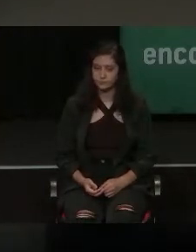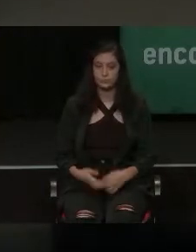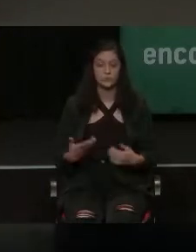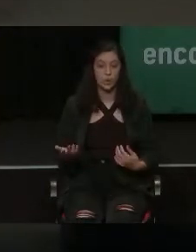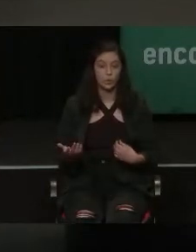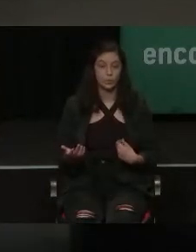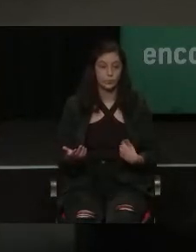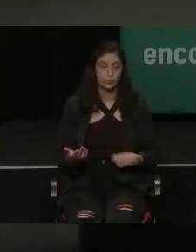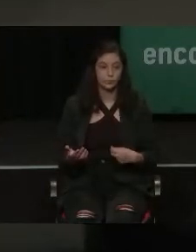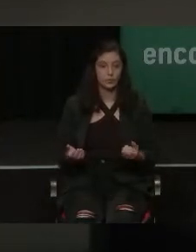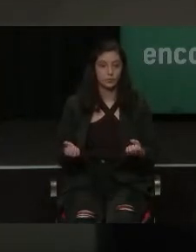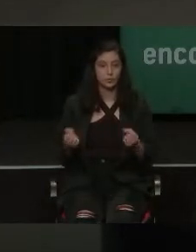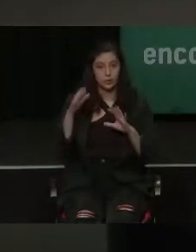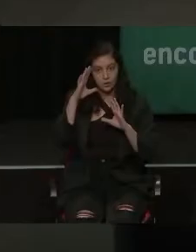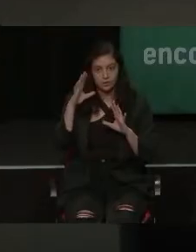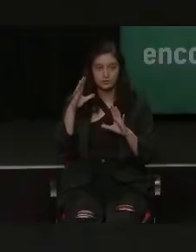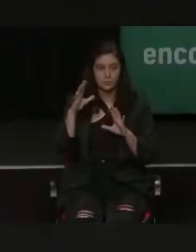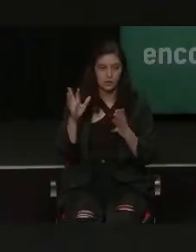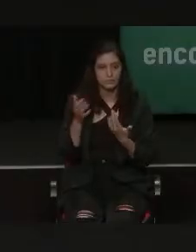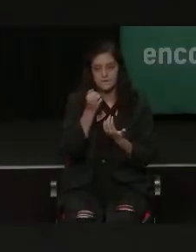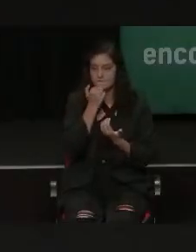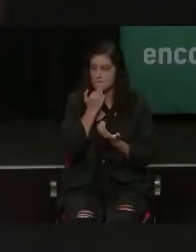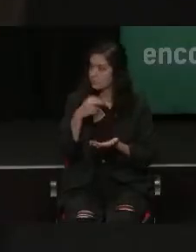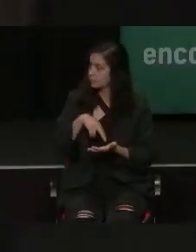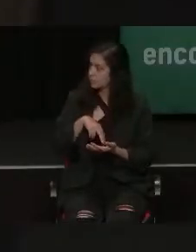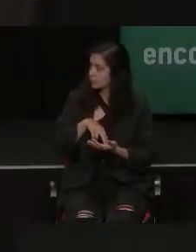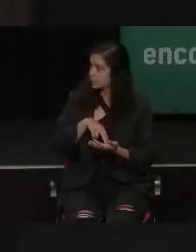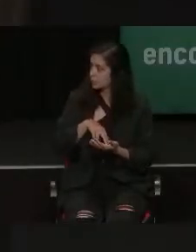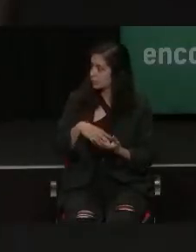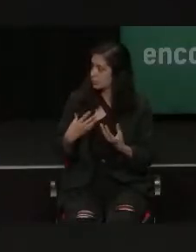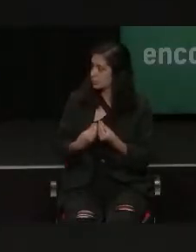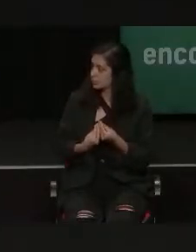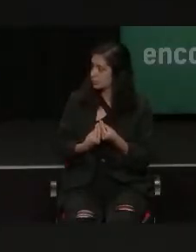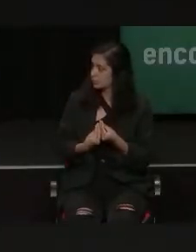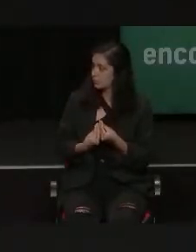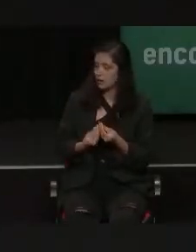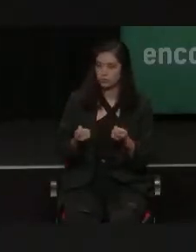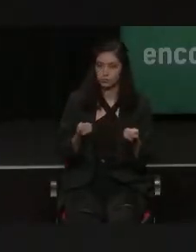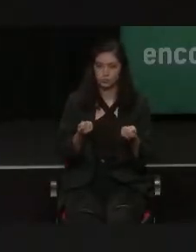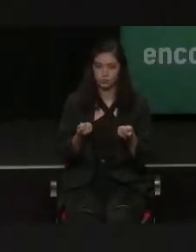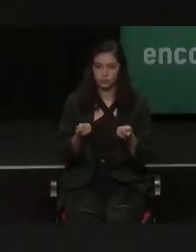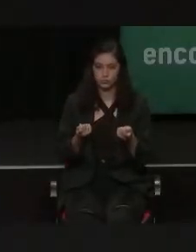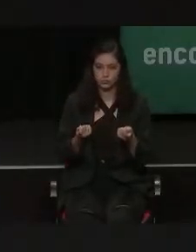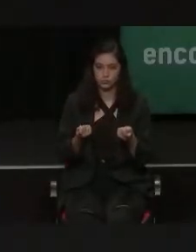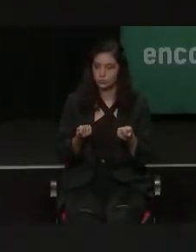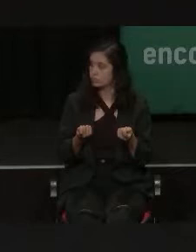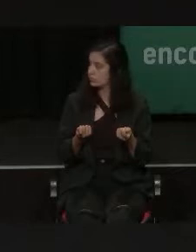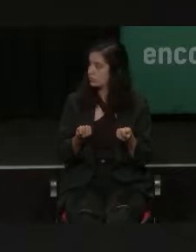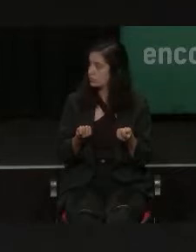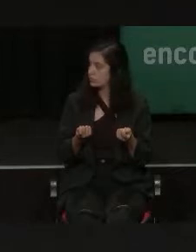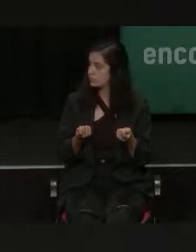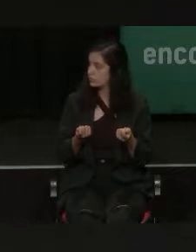So, good afternoon. It is a pleasure to be here moderating this last